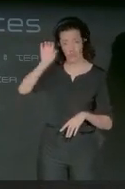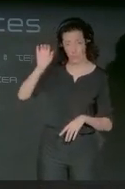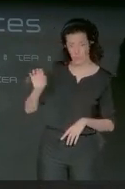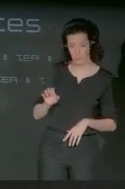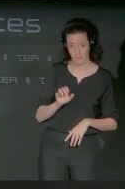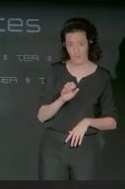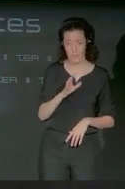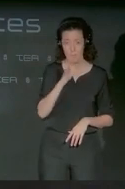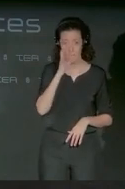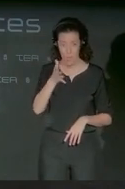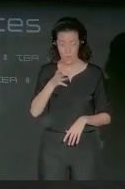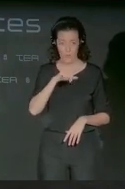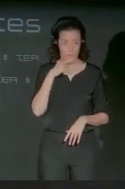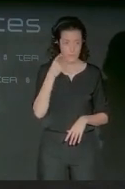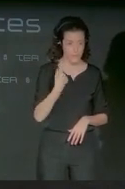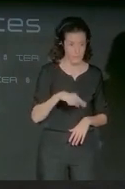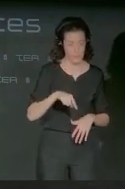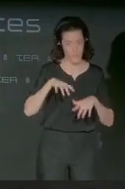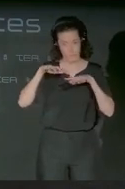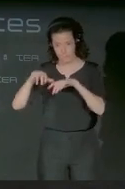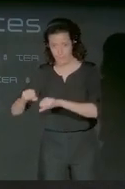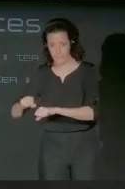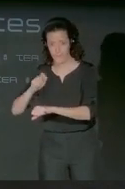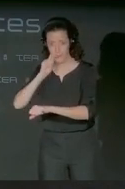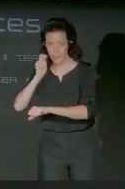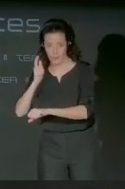And so there are many, many